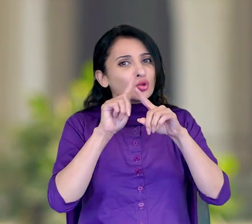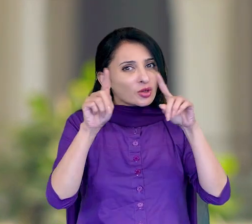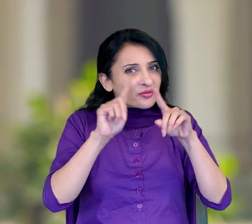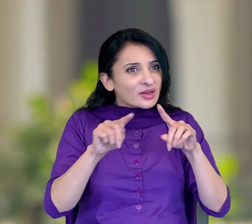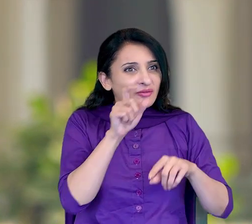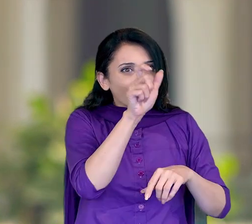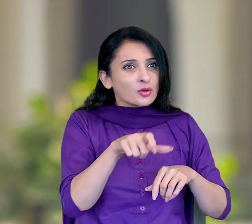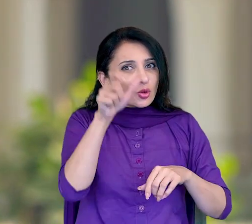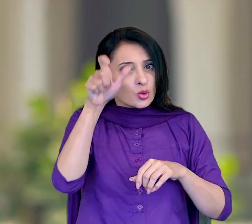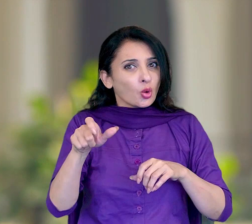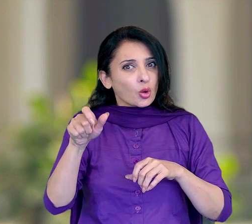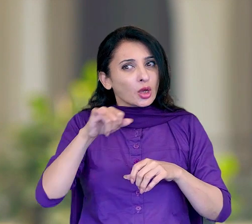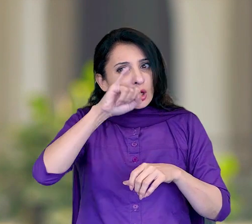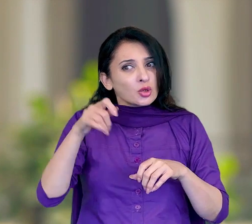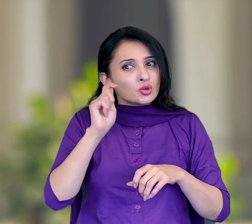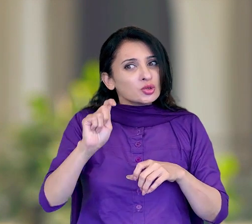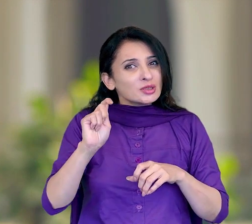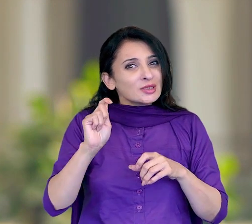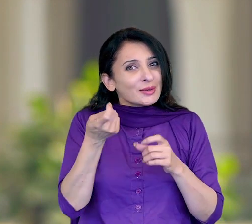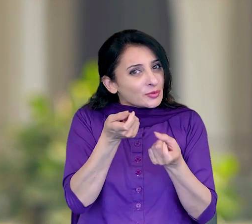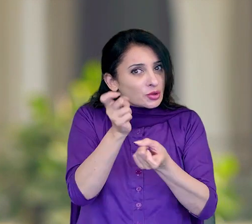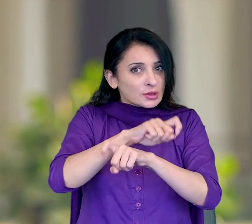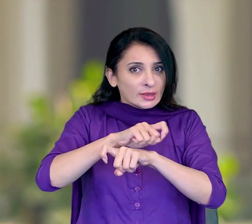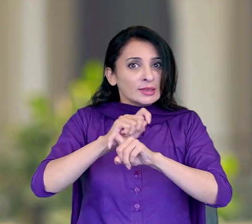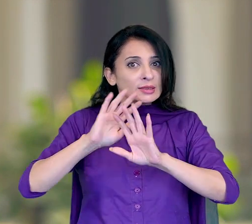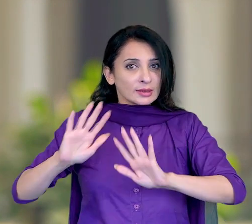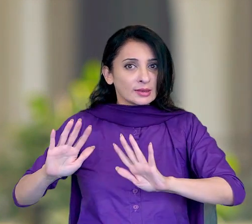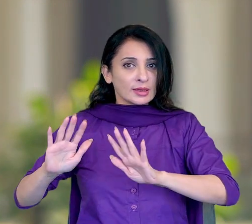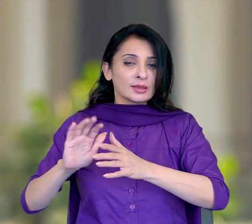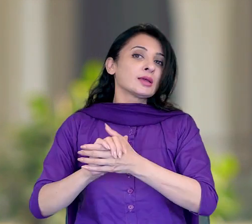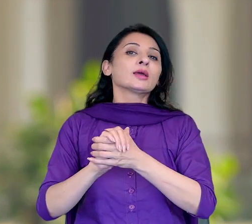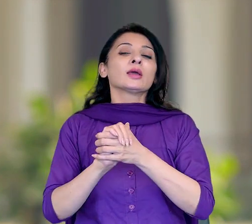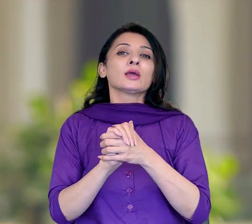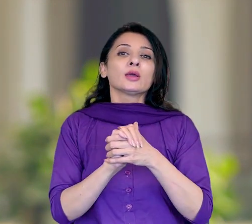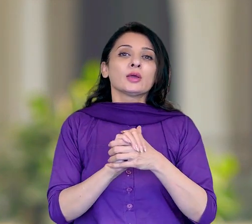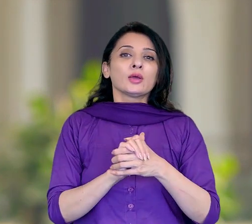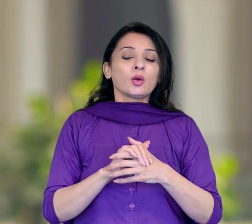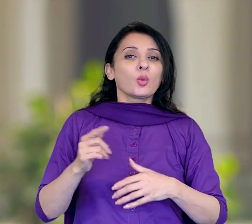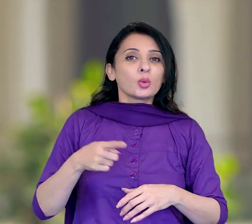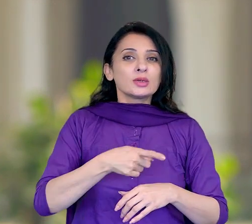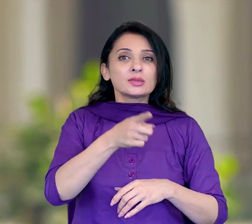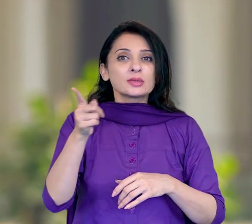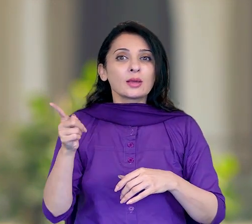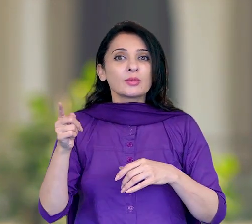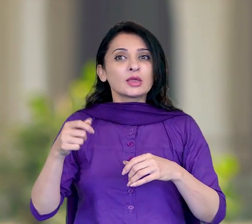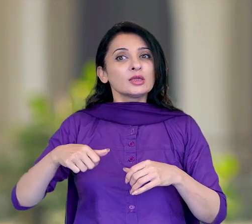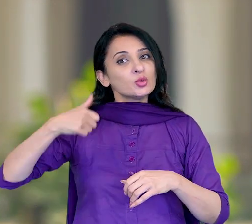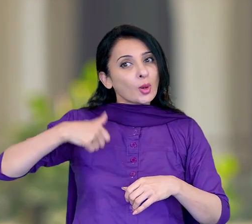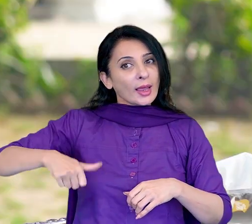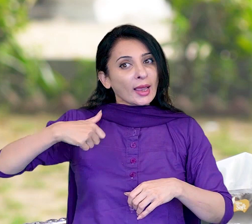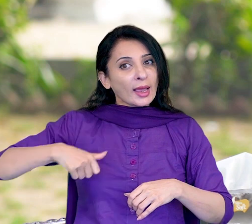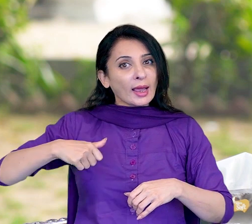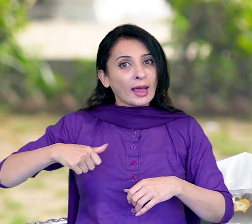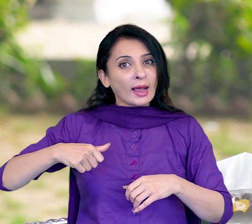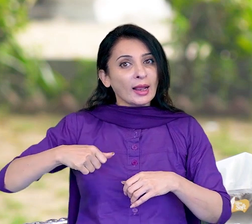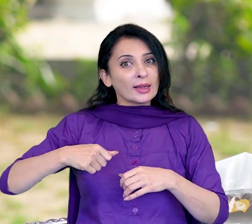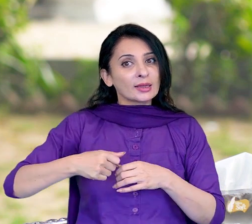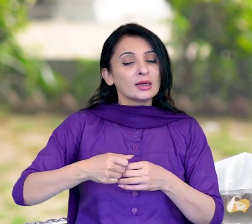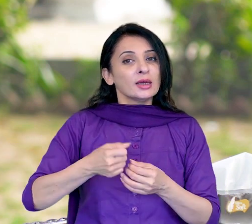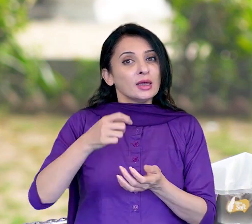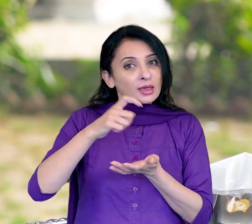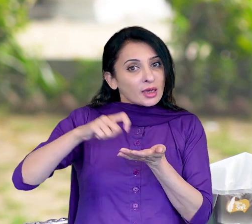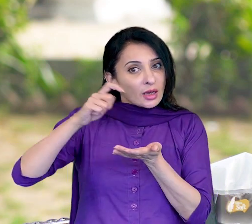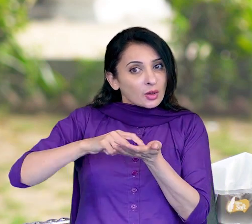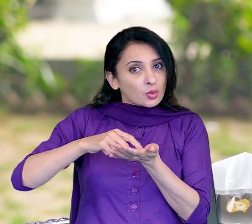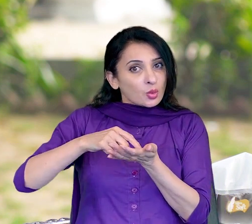jobs at different time. Their insurance or their health protection should continue to go on. The Privacy